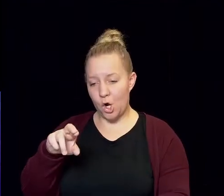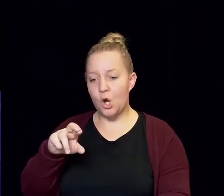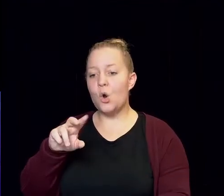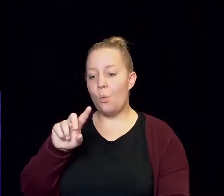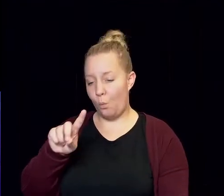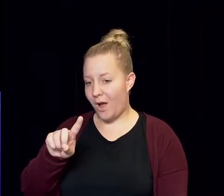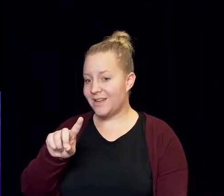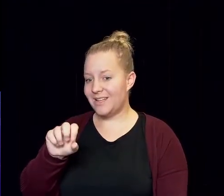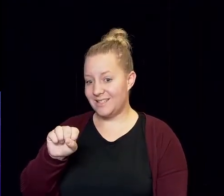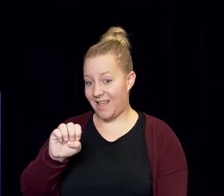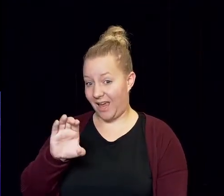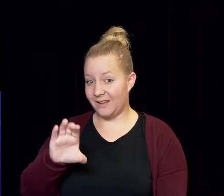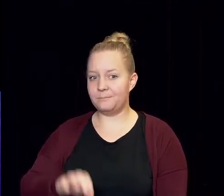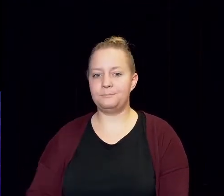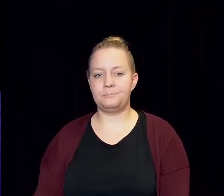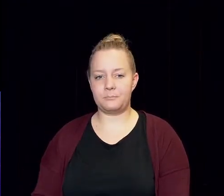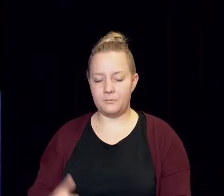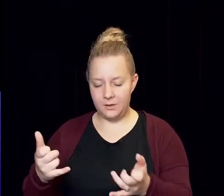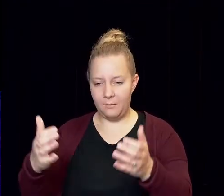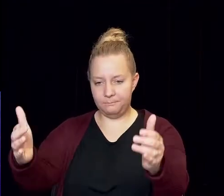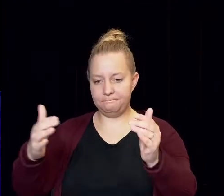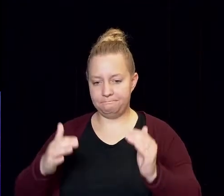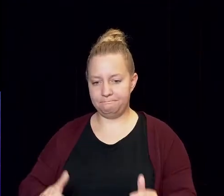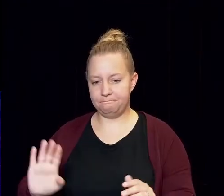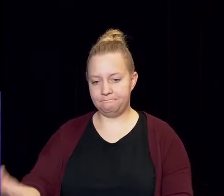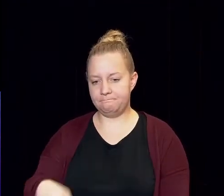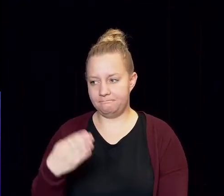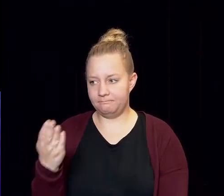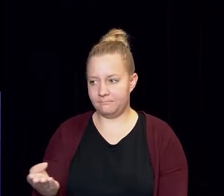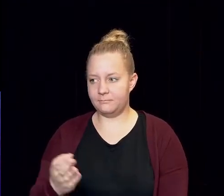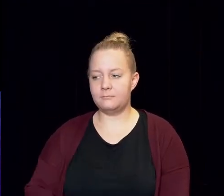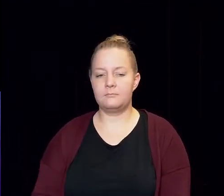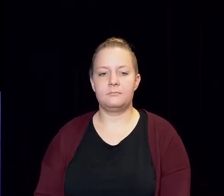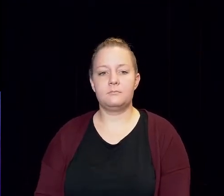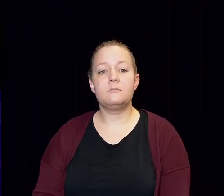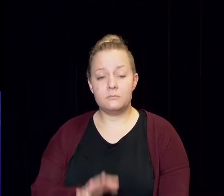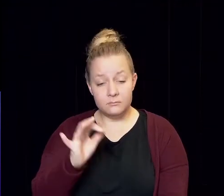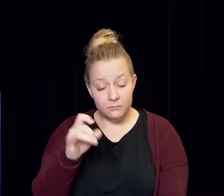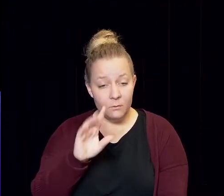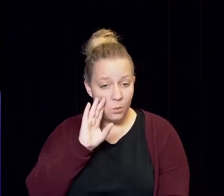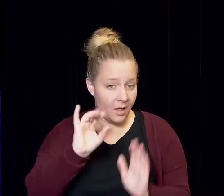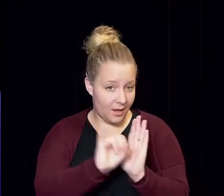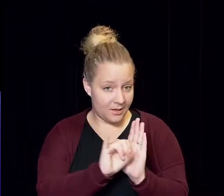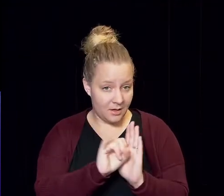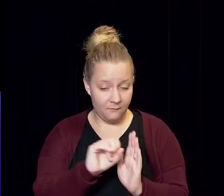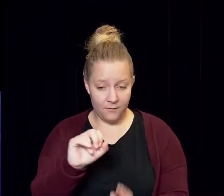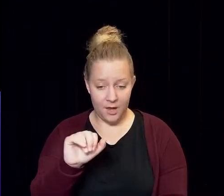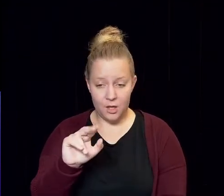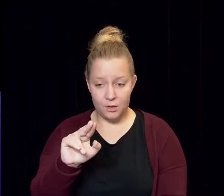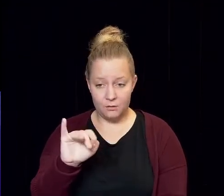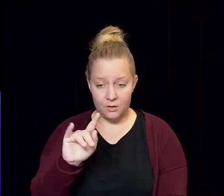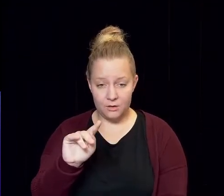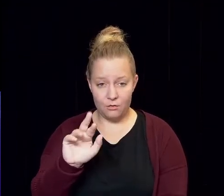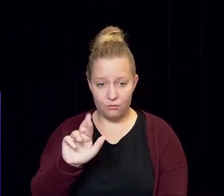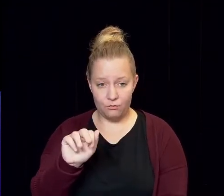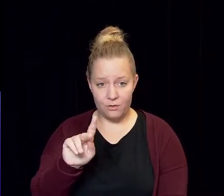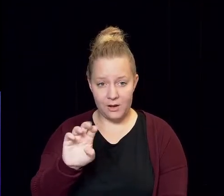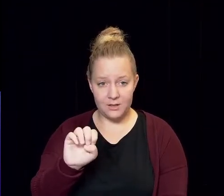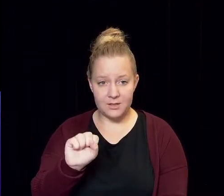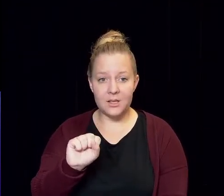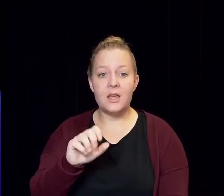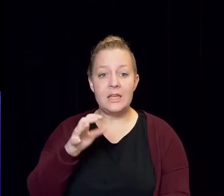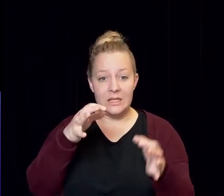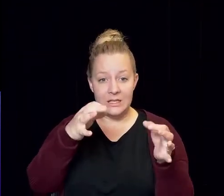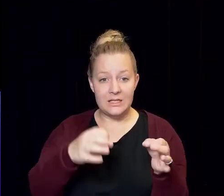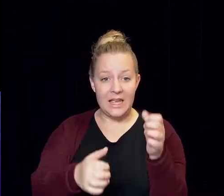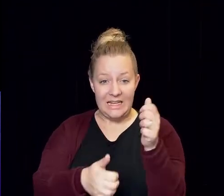turn over our notes. All right, so on this one here, now we're going to identify a unit rate. So determine each situation in the table